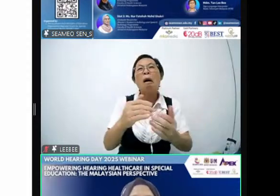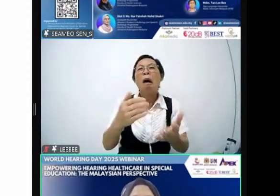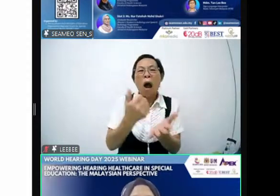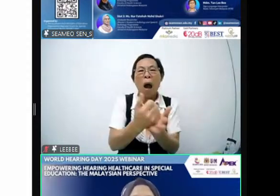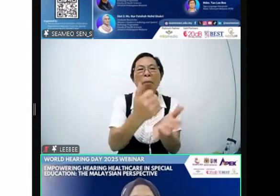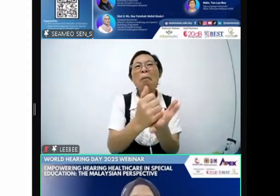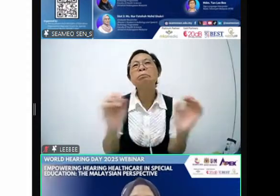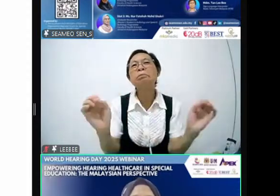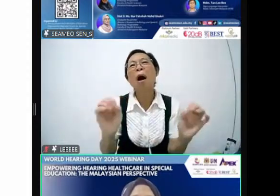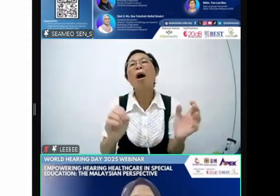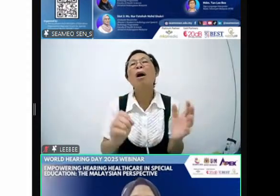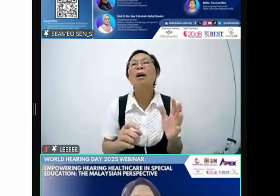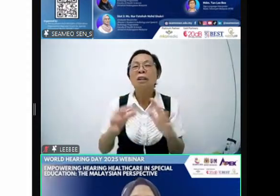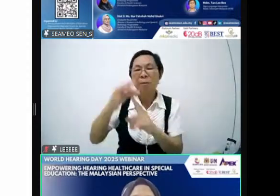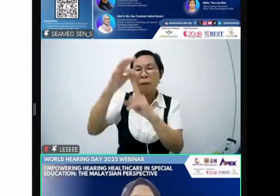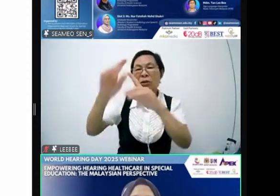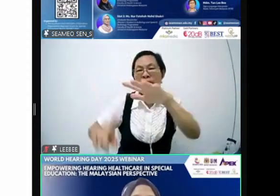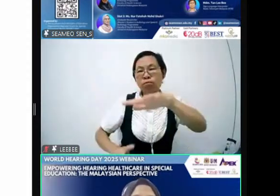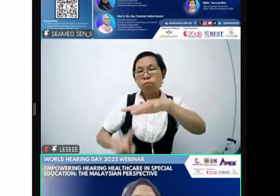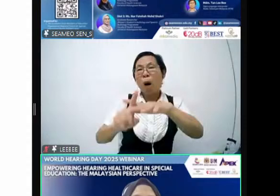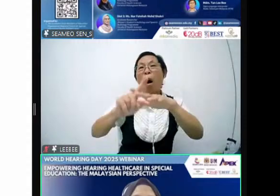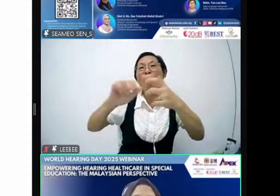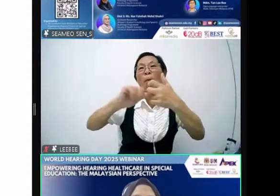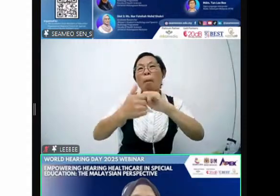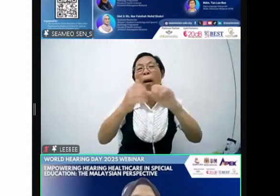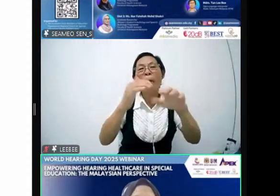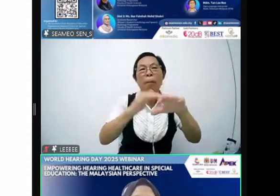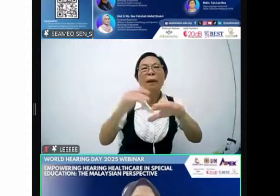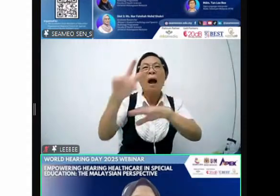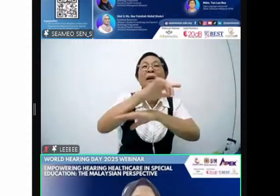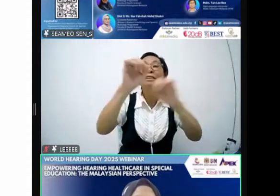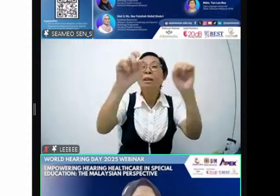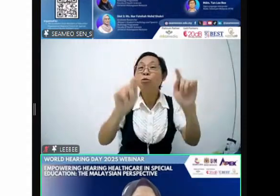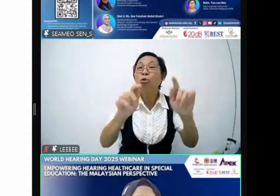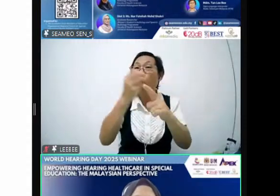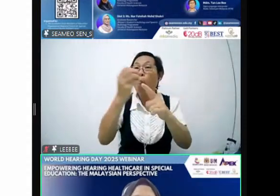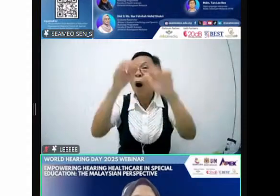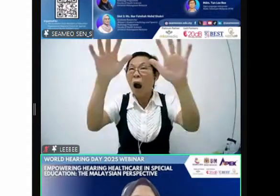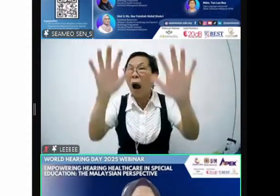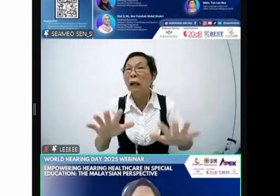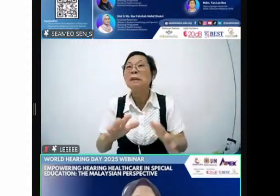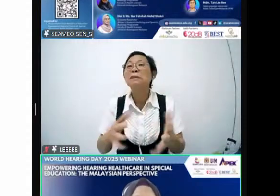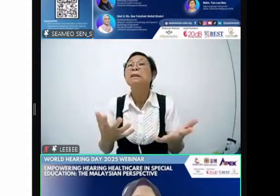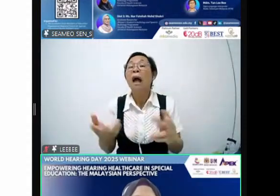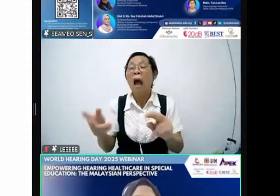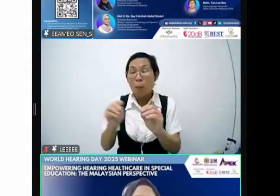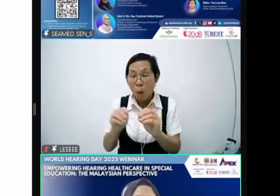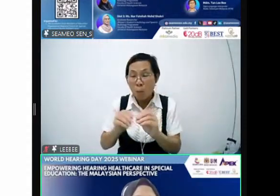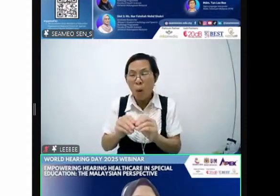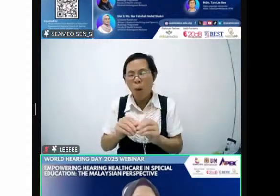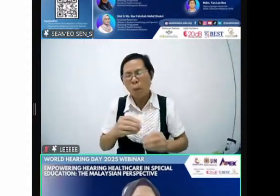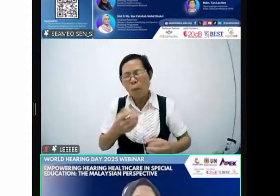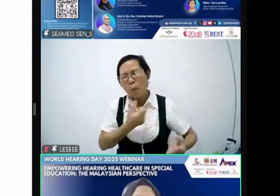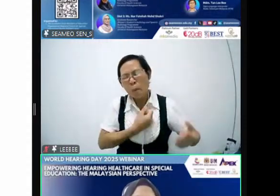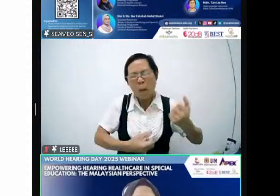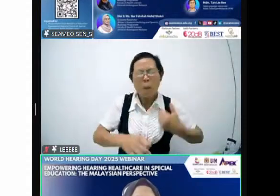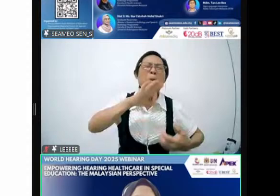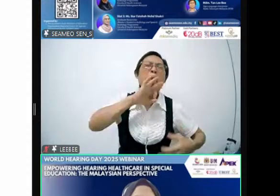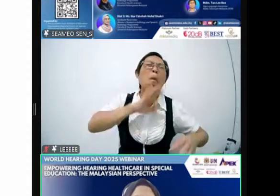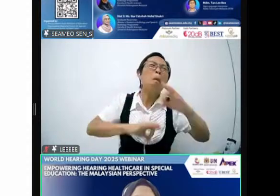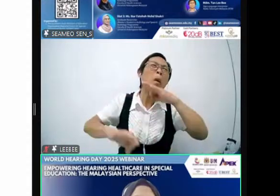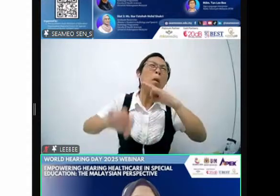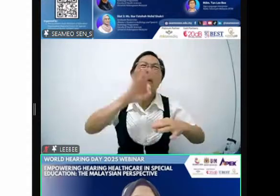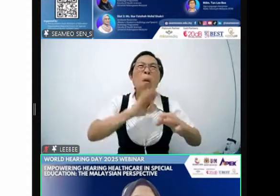issue arises after hours or on weekends. This can add to frustration and uncertainty while waiting for the next